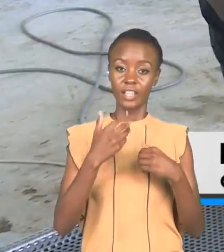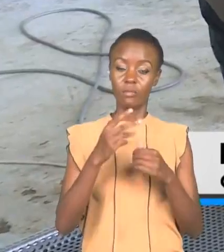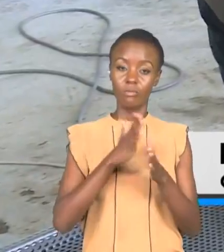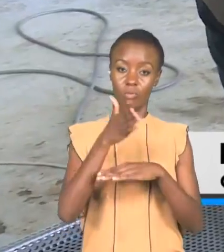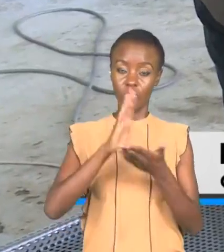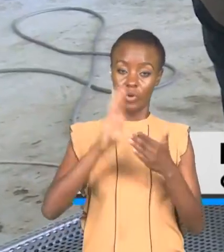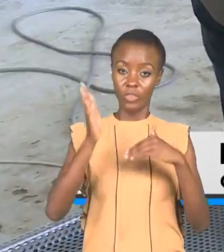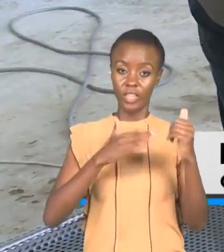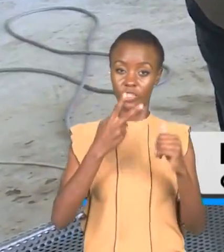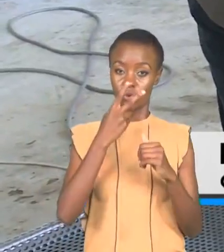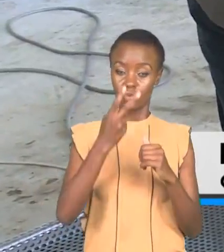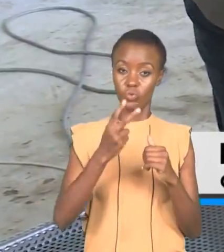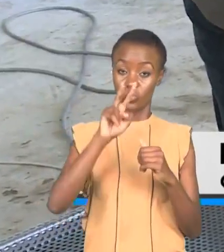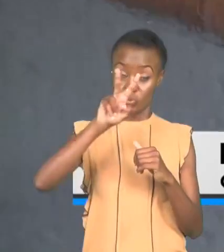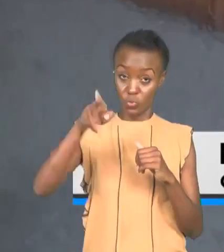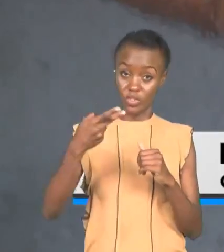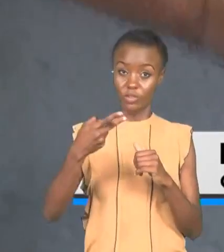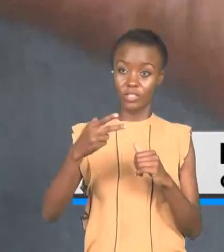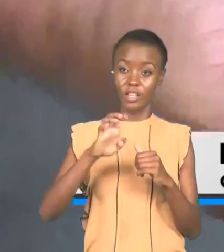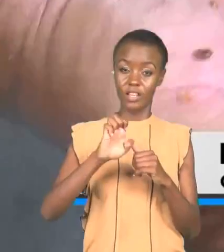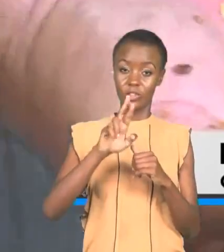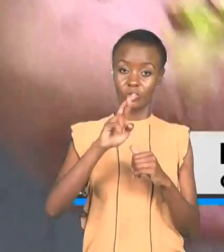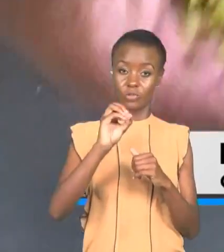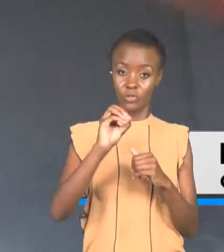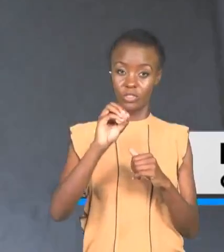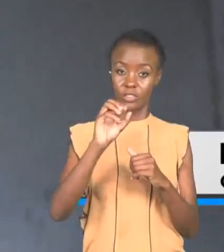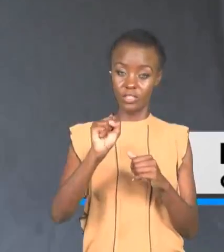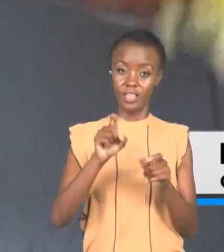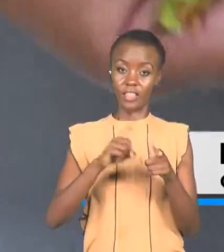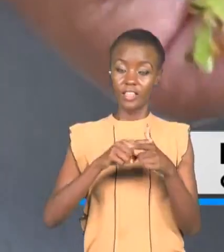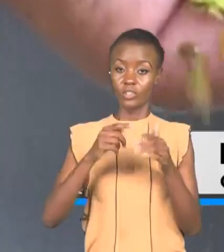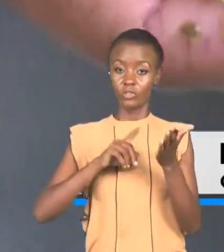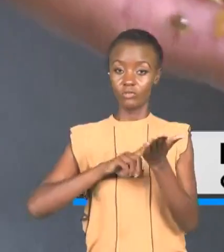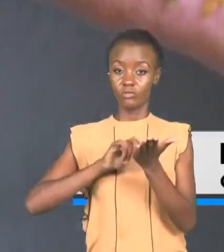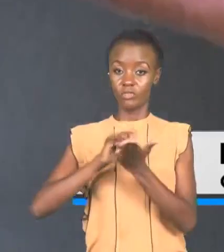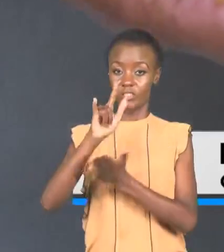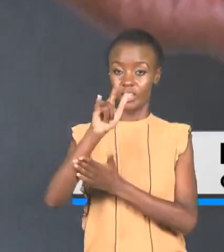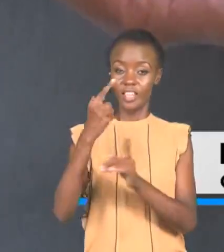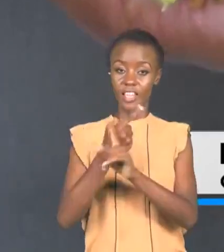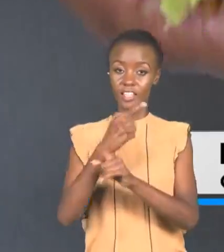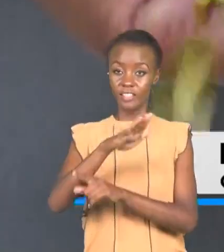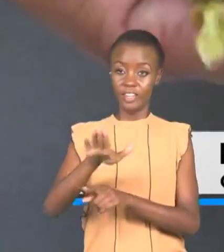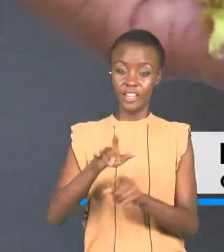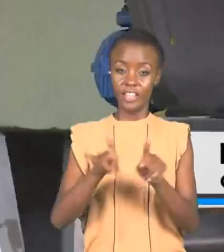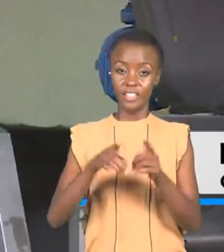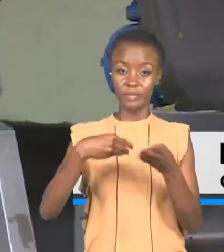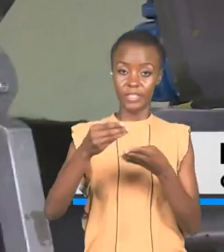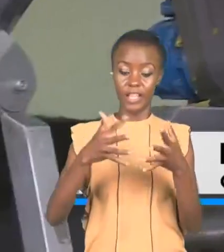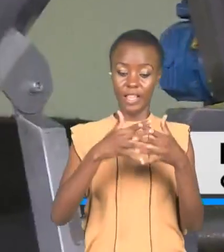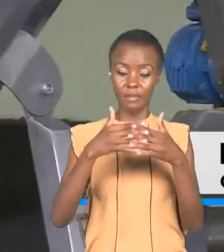Europe. Algeria's green gold is exported to France, Germany and Qatar, and plans are being made to sell it to the United States as